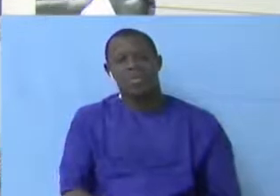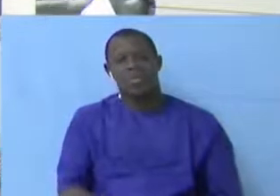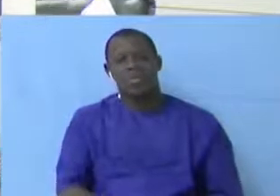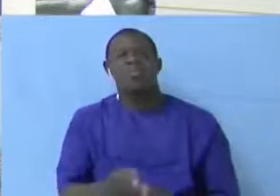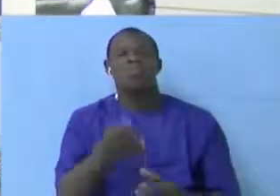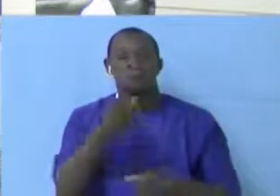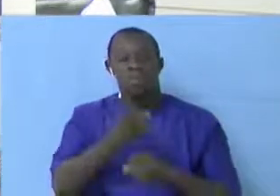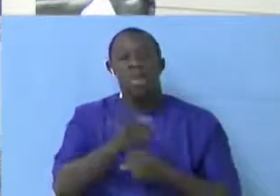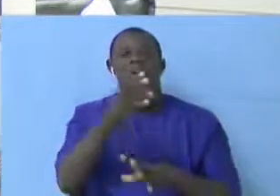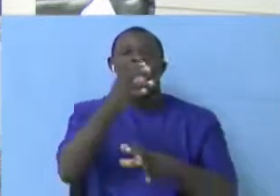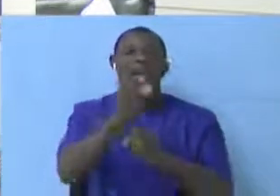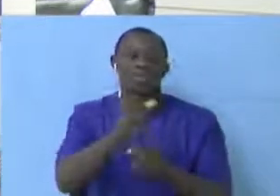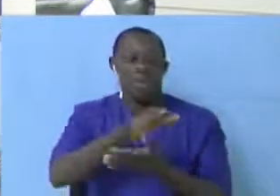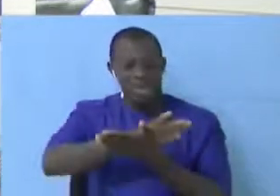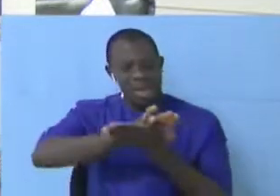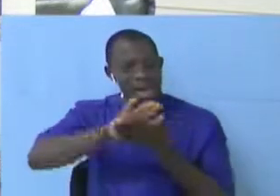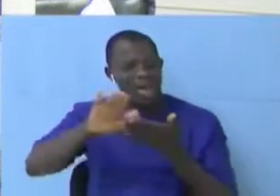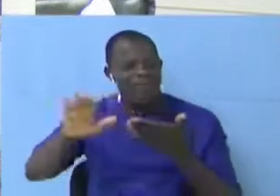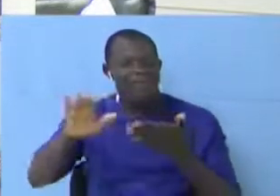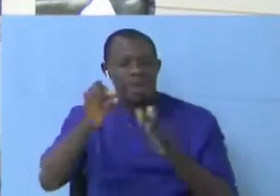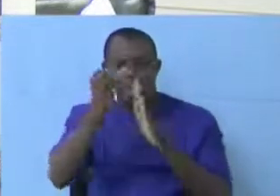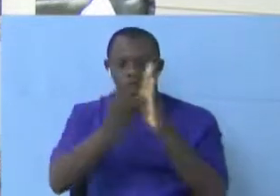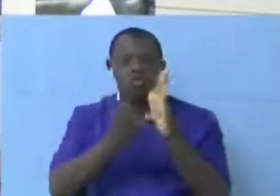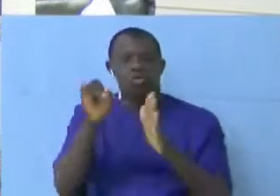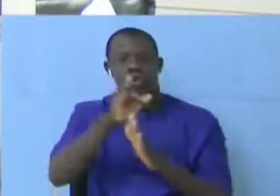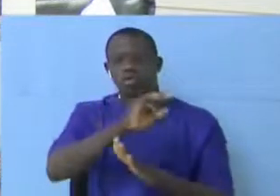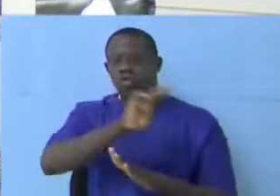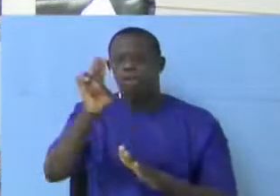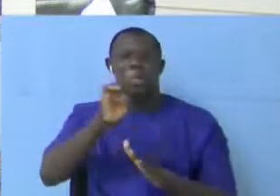clarify issues that are not clear.